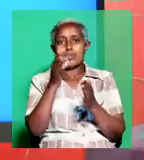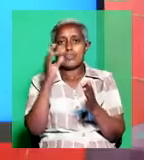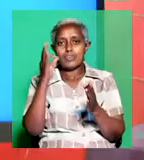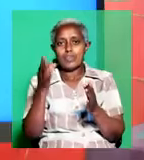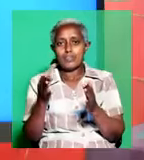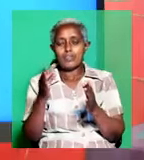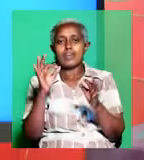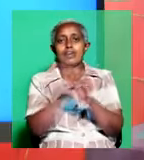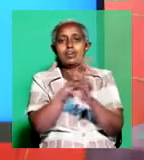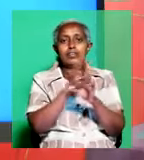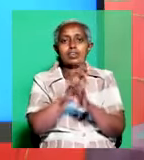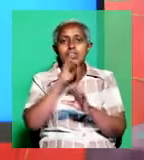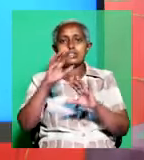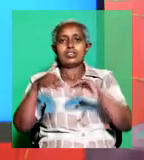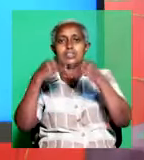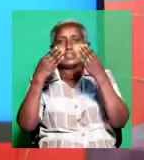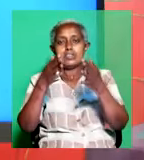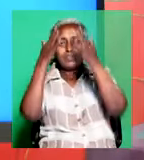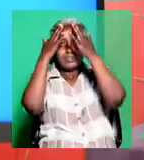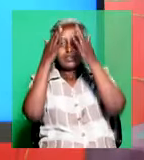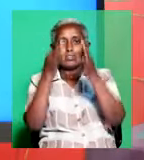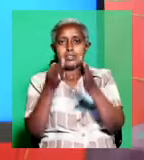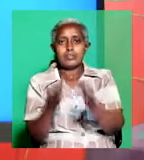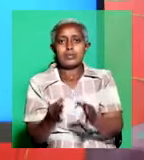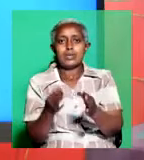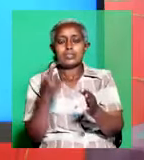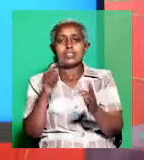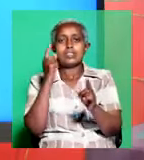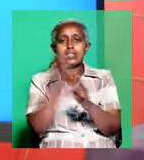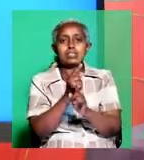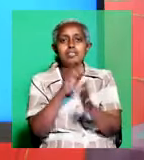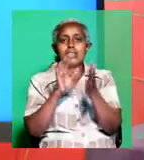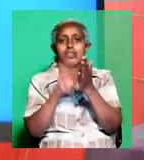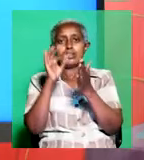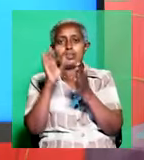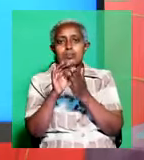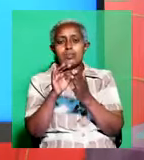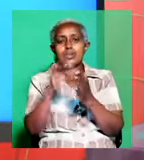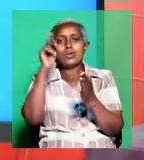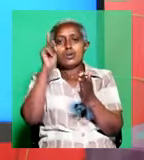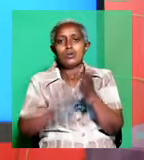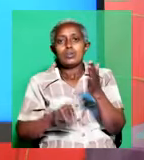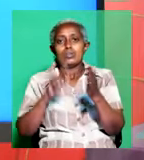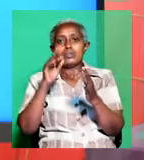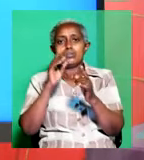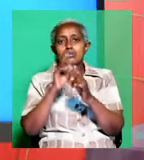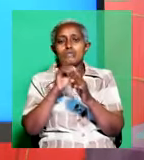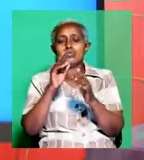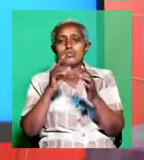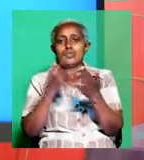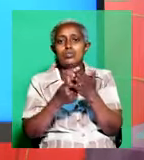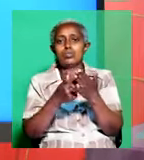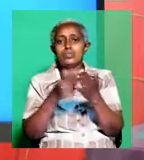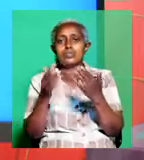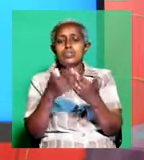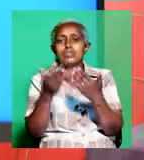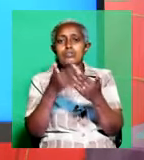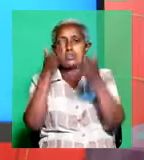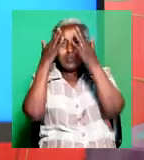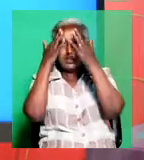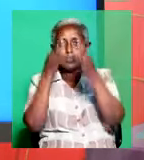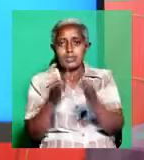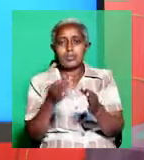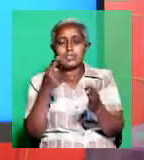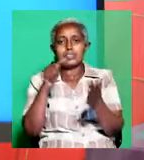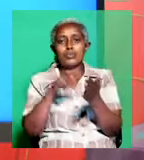f. A function is given to determine the critical number. What you do is simply you need to